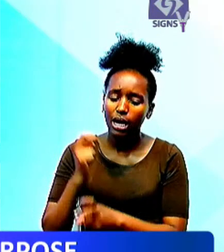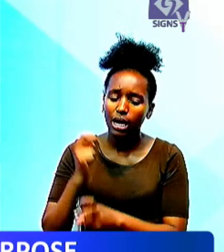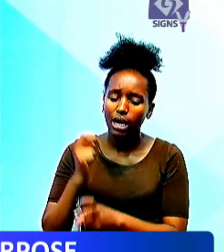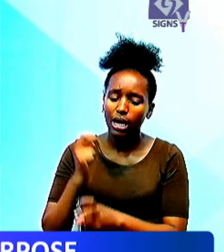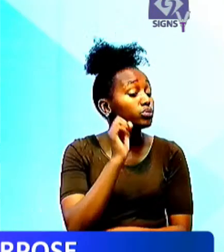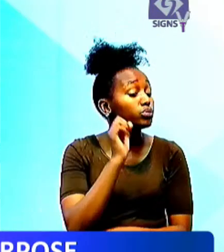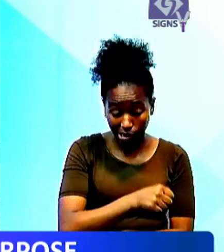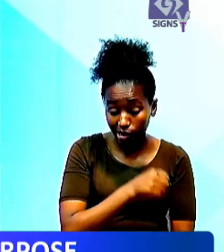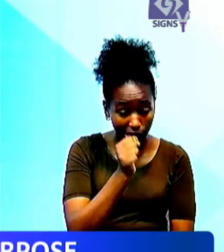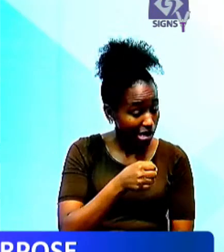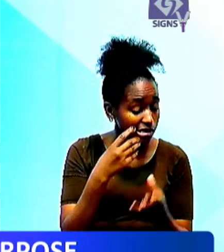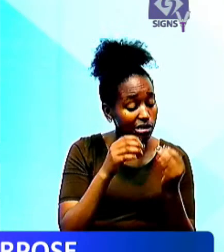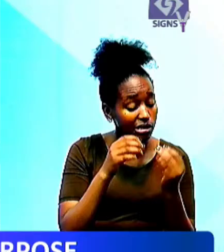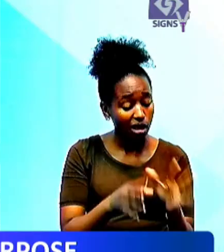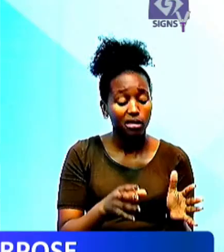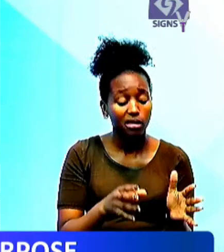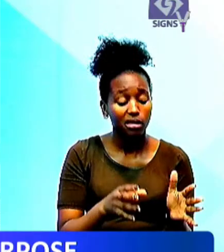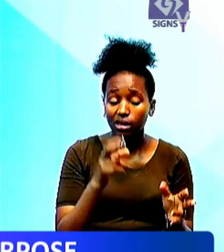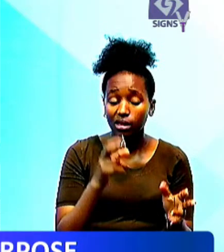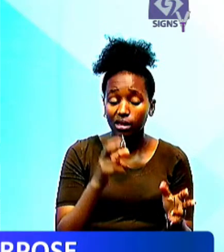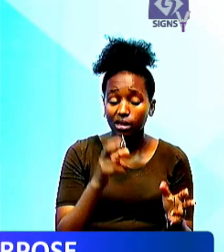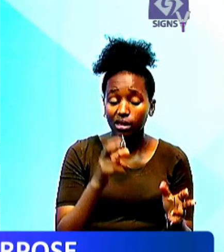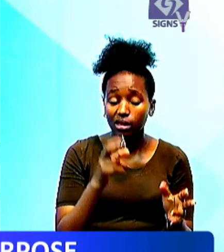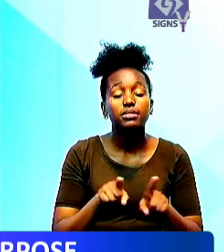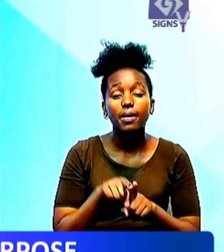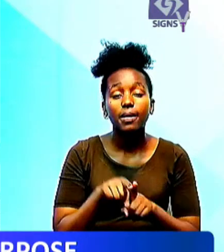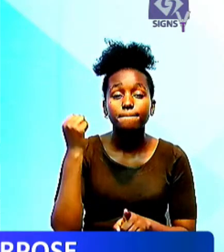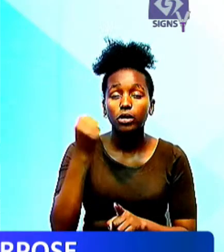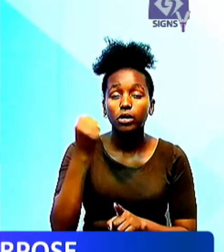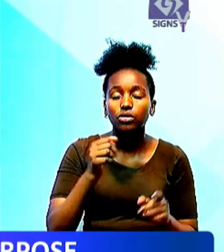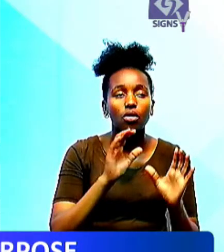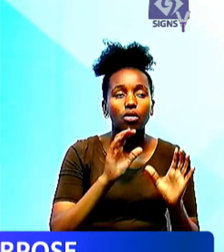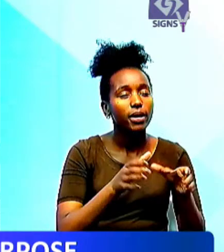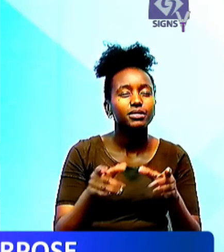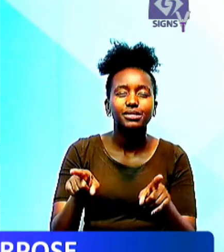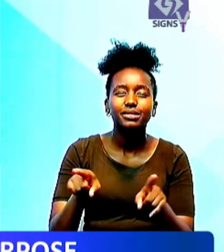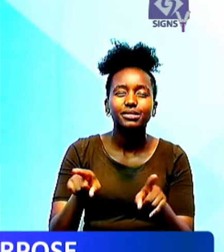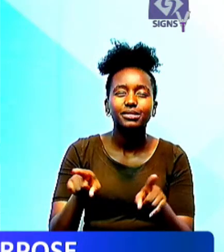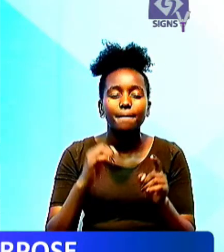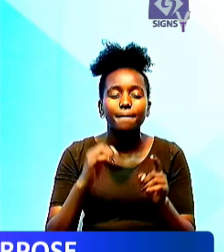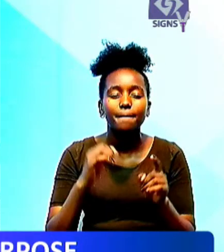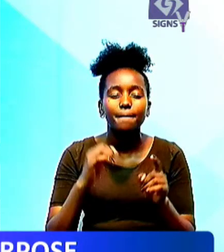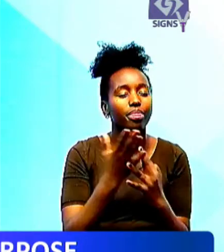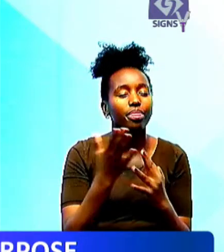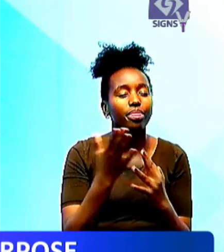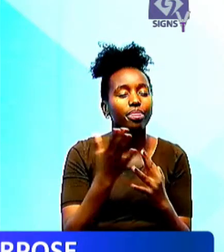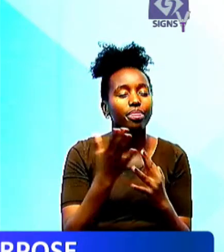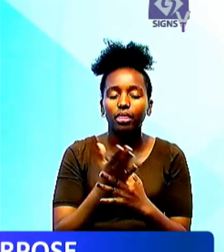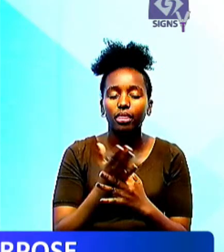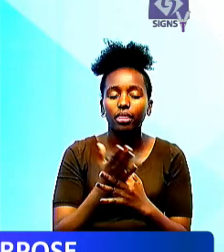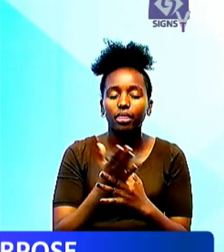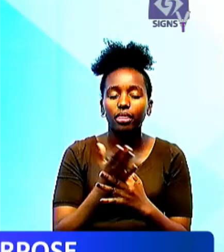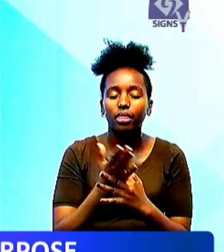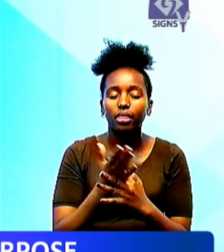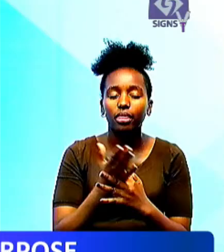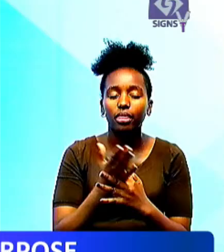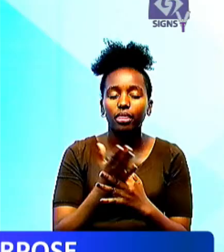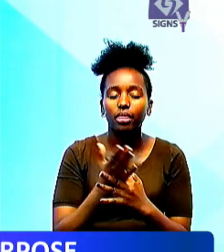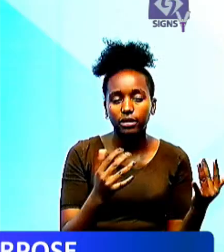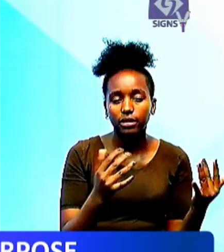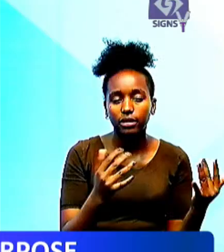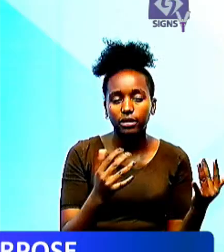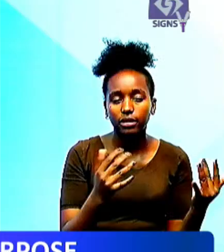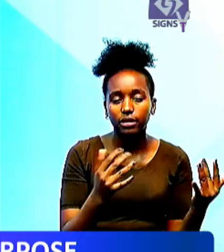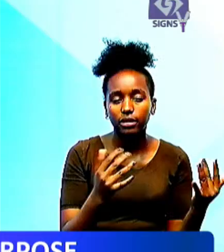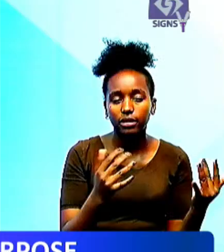It's not, and of course the political interference has a lot of influence on that.